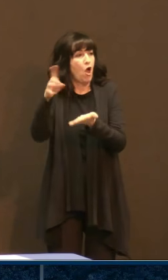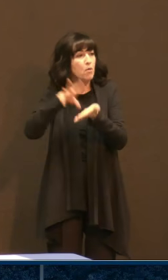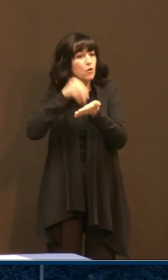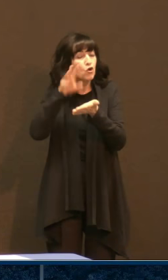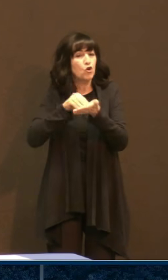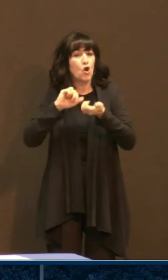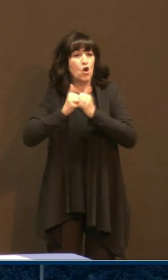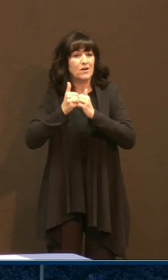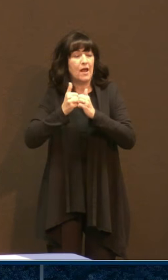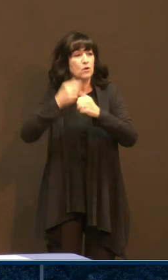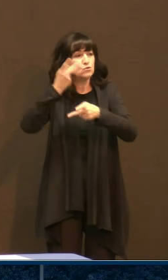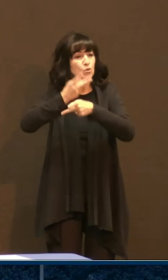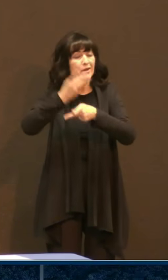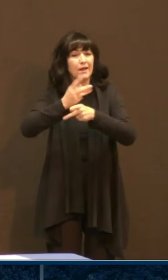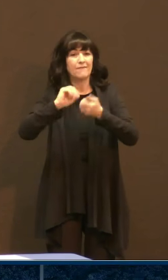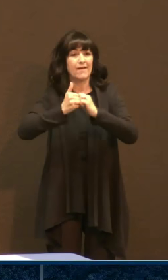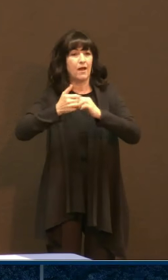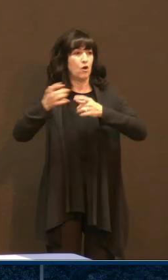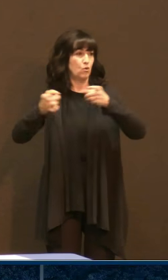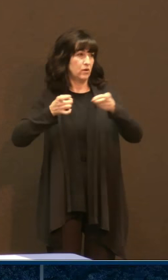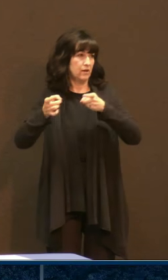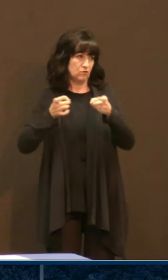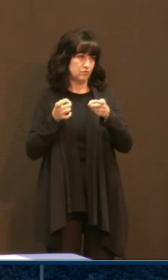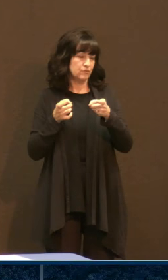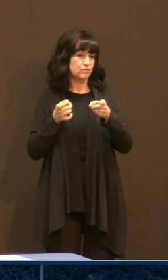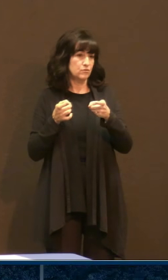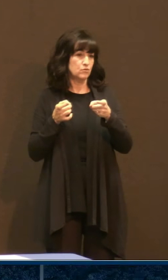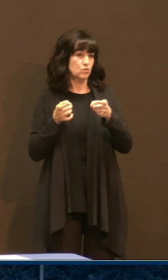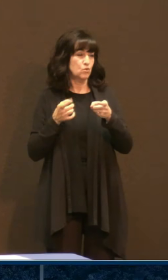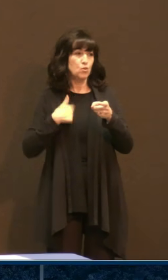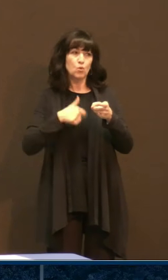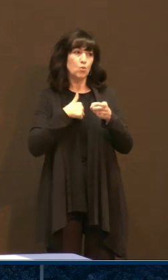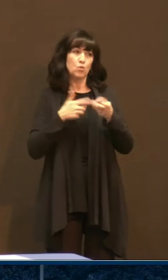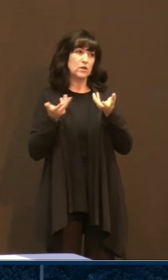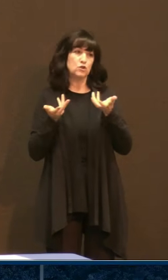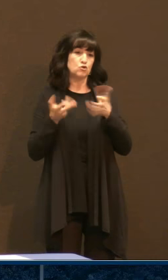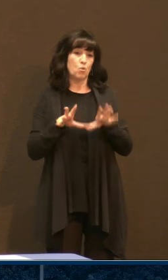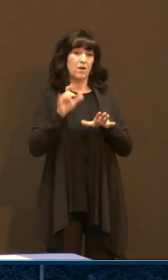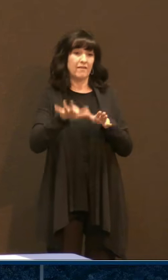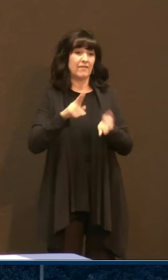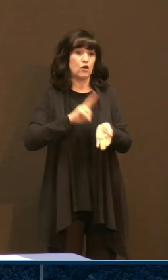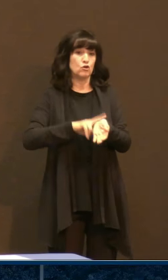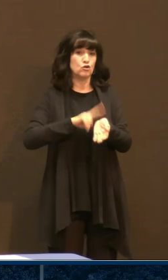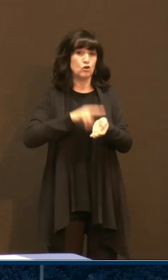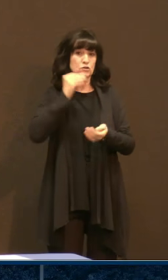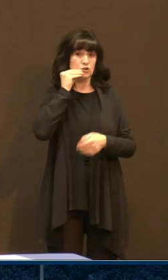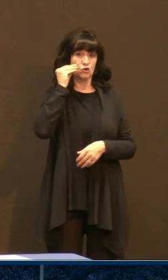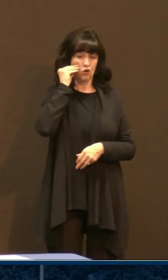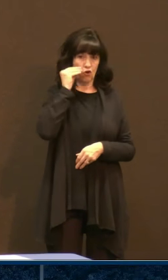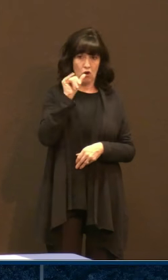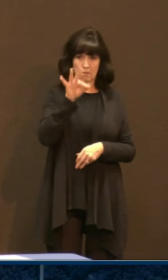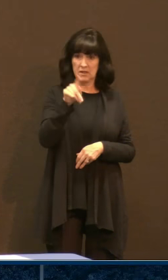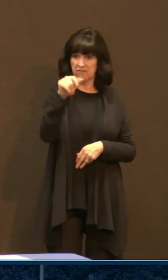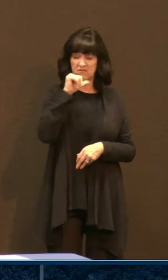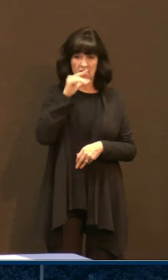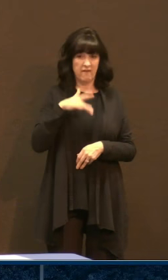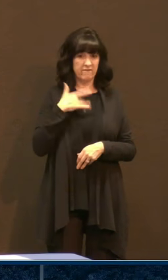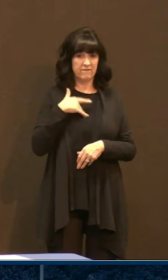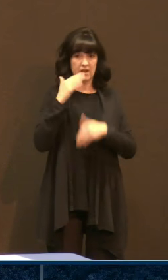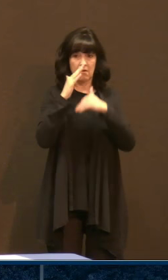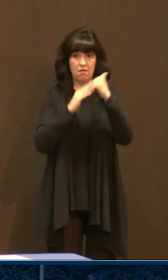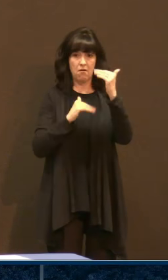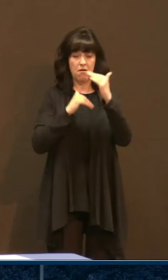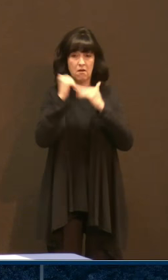we don't want to certainly require a facility that doesn't feel comfortable with a